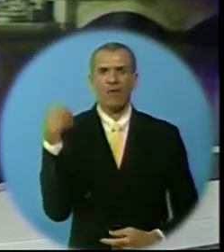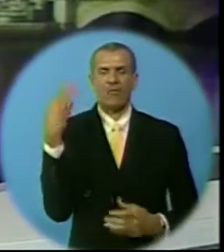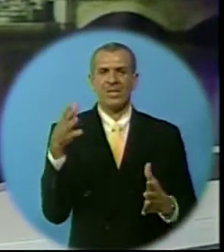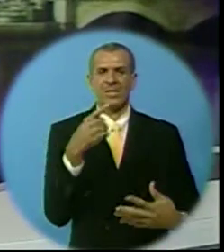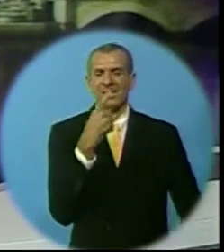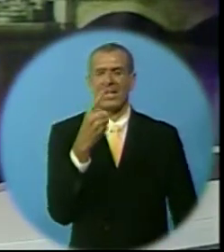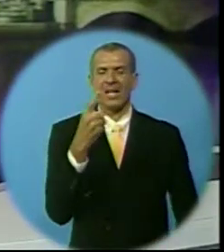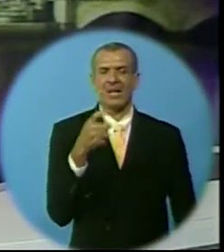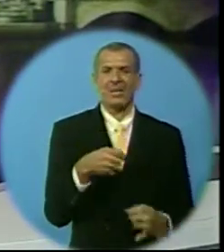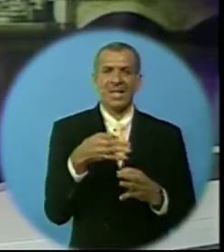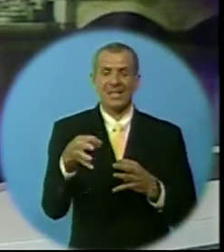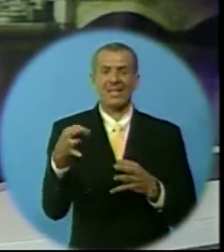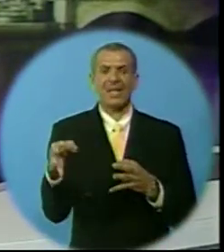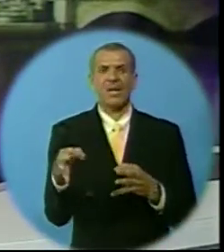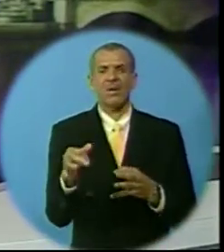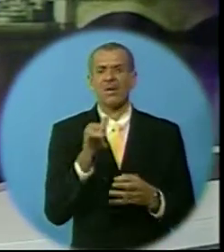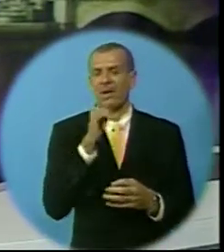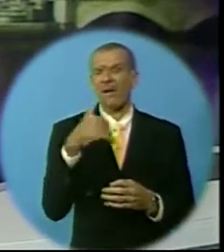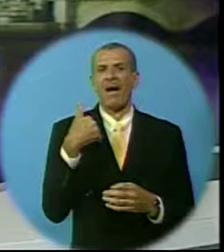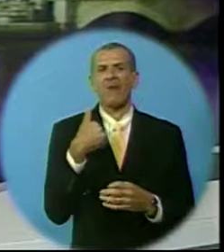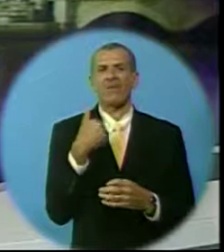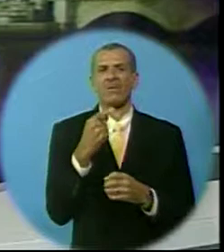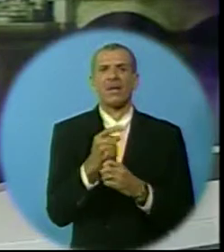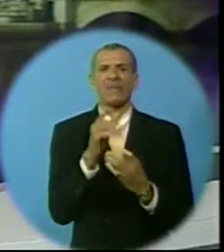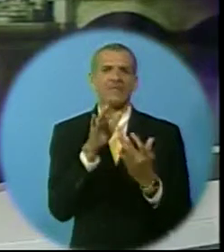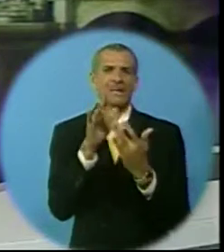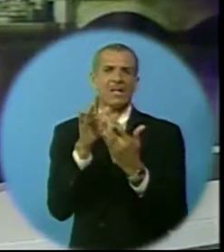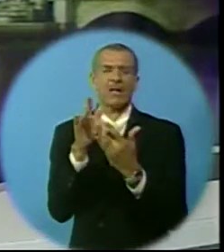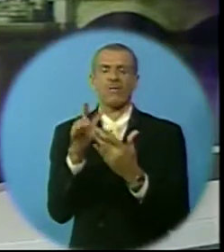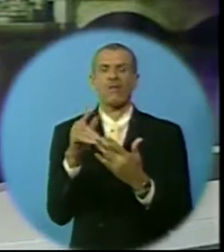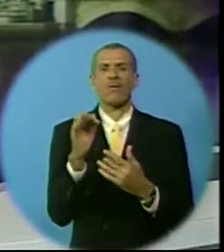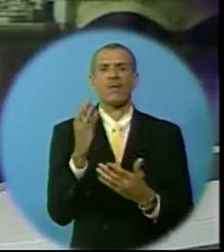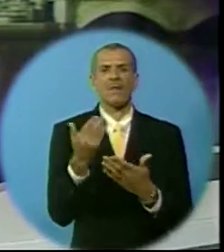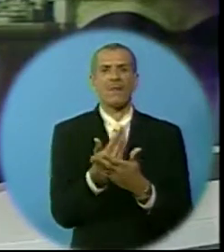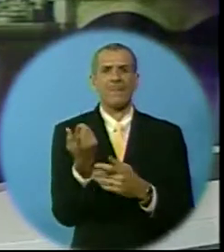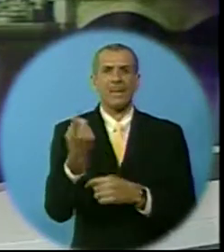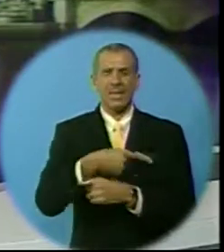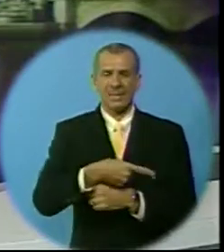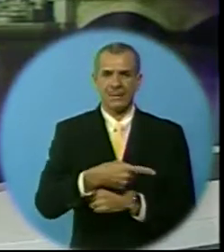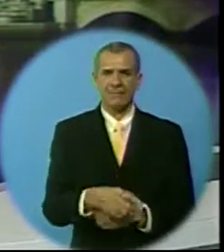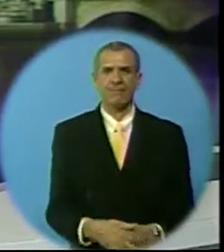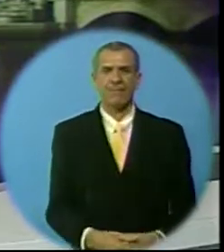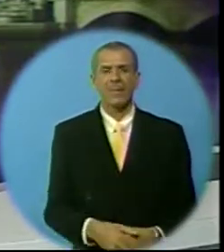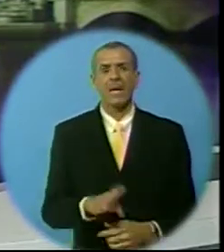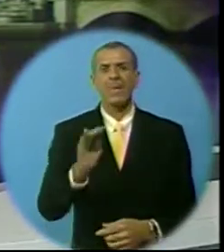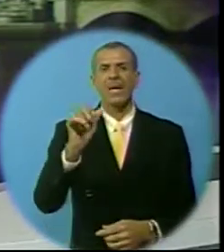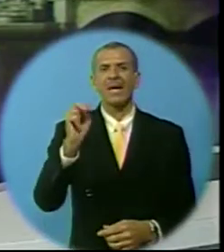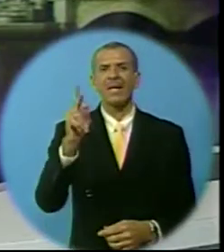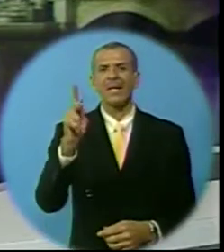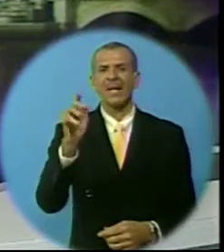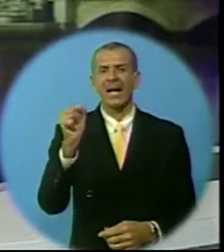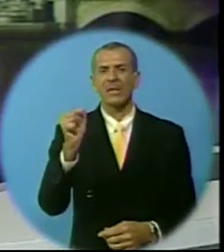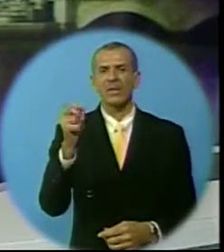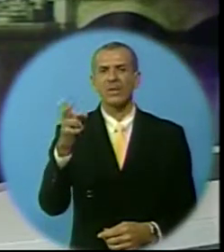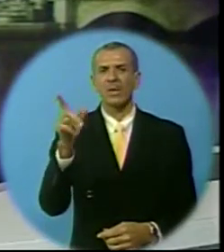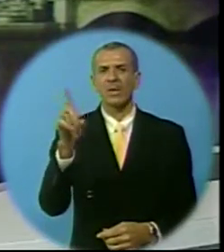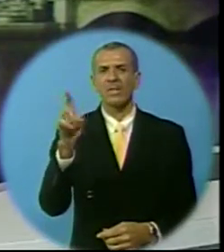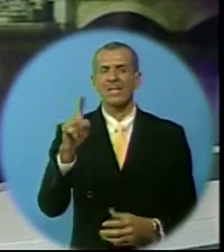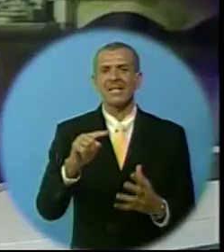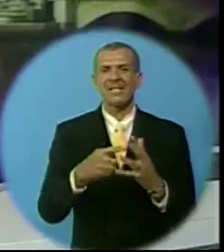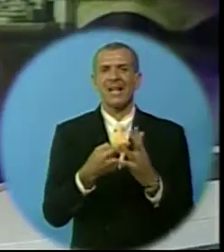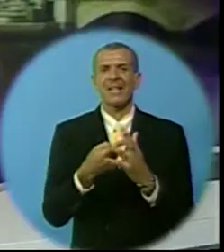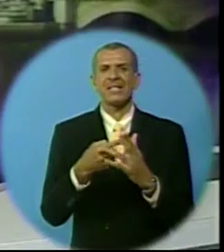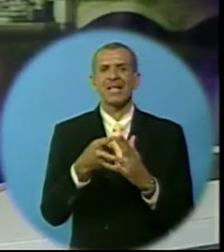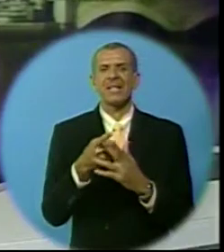online system was inaccessible to taxpayers for a few days. Banks Holdings Limited is restarting its